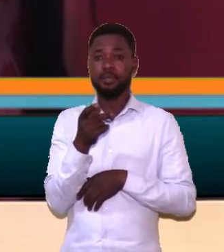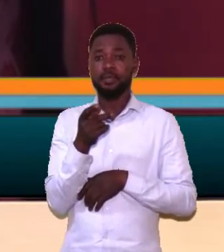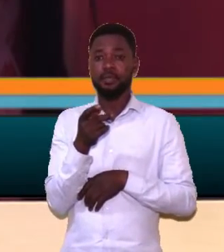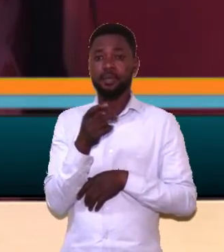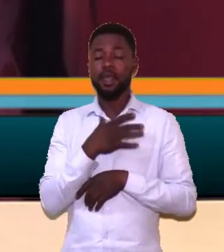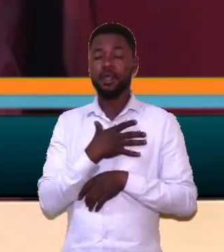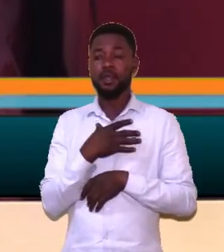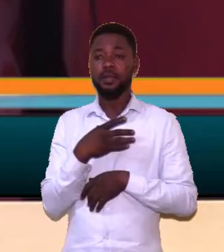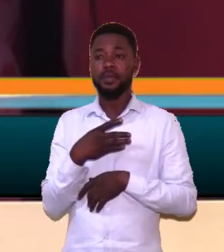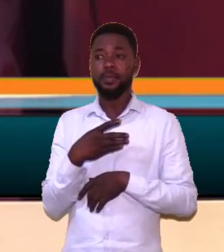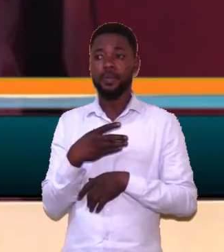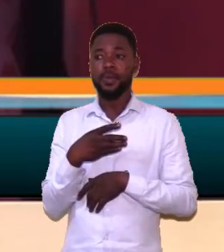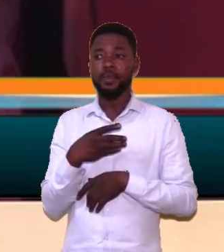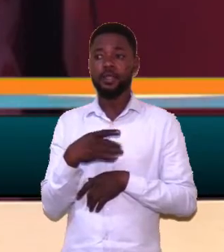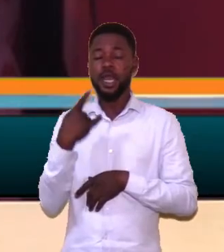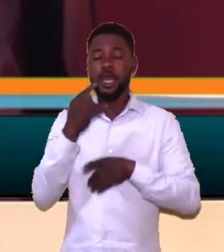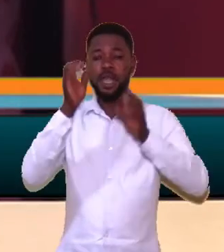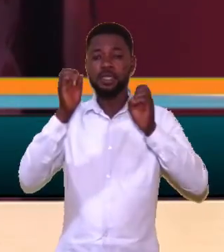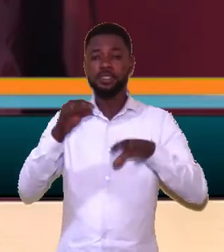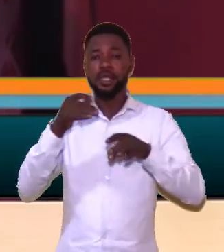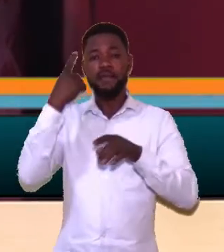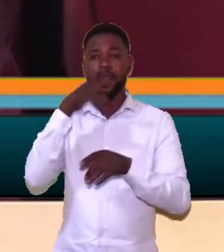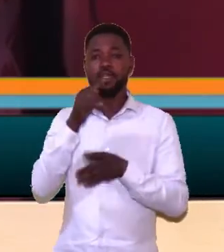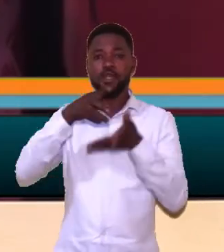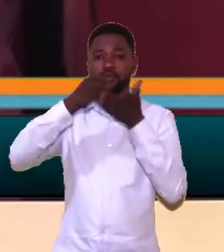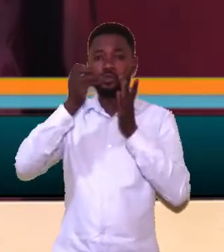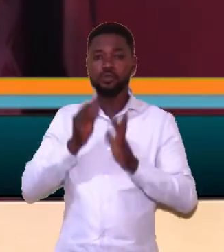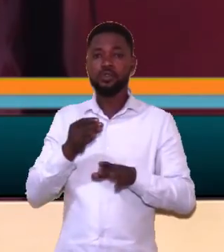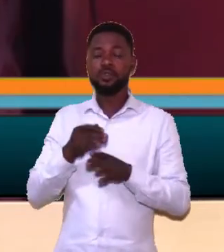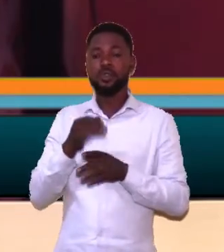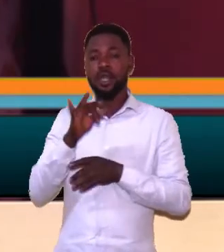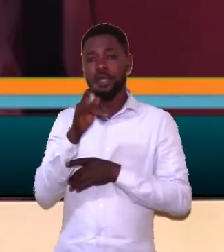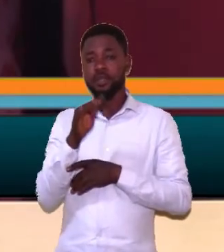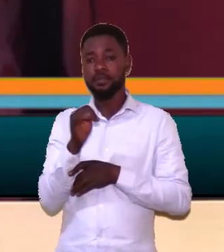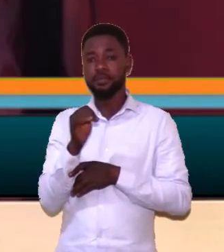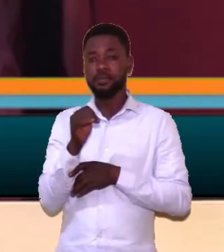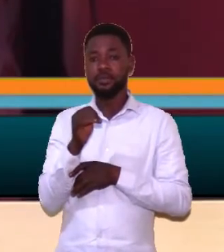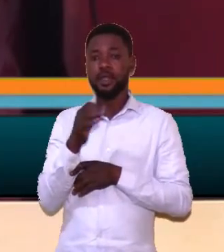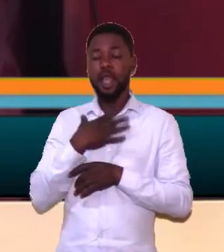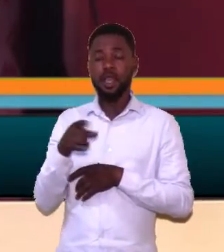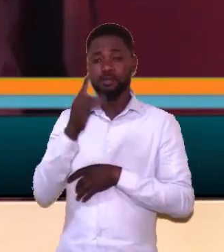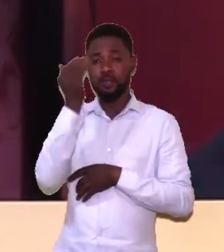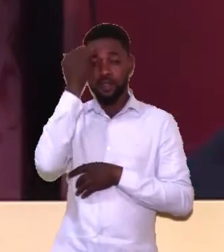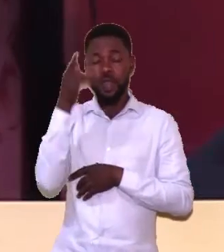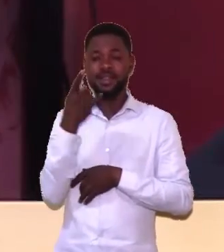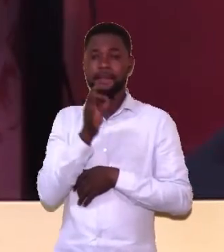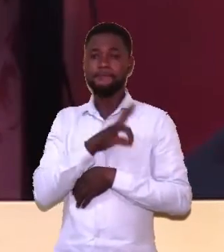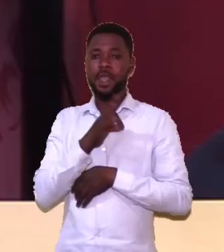that the program is fun-filled for the teachers, for the students. Yes. It opens your eyes to